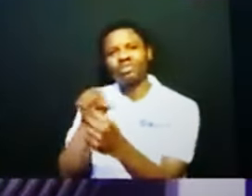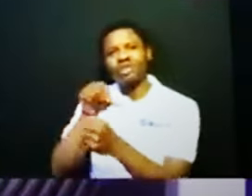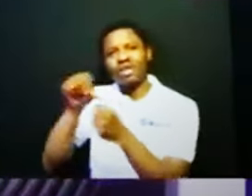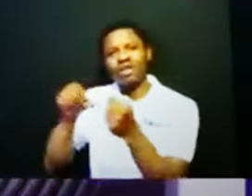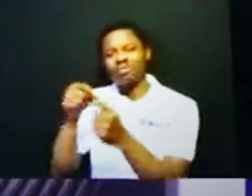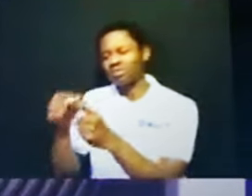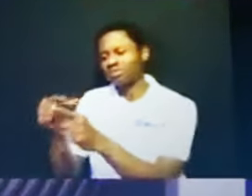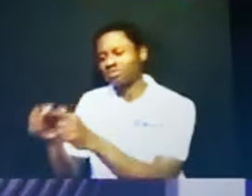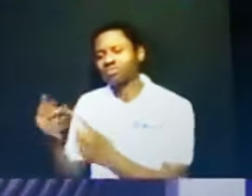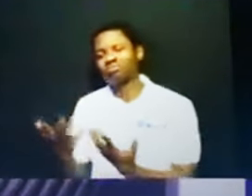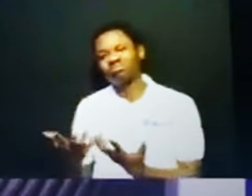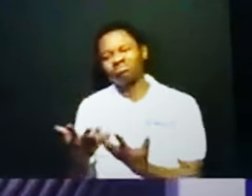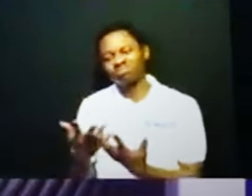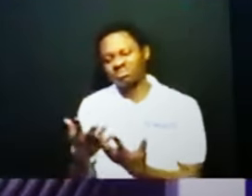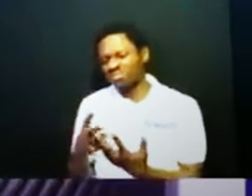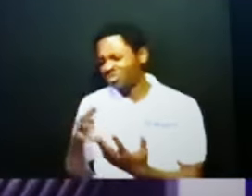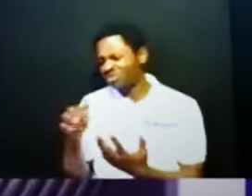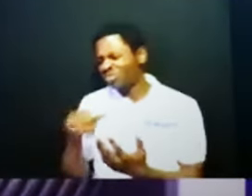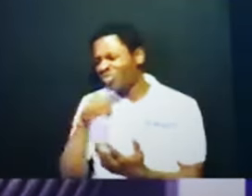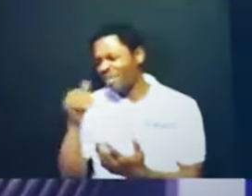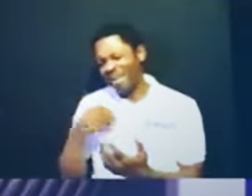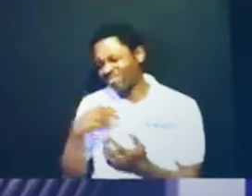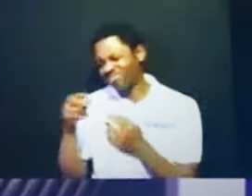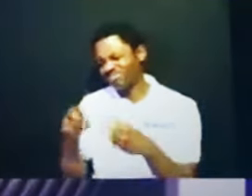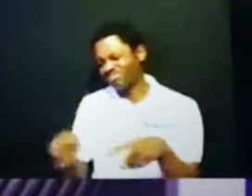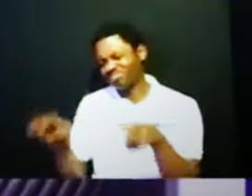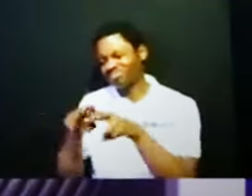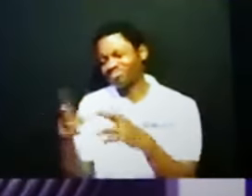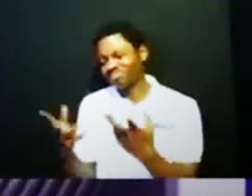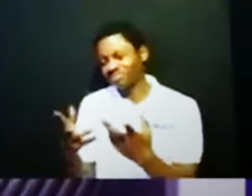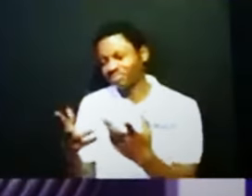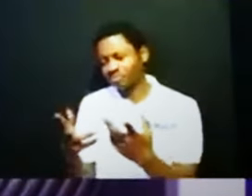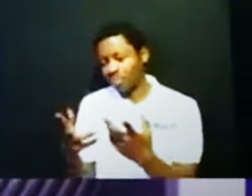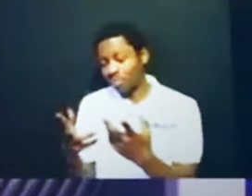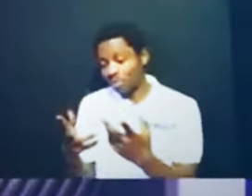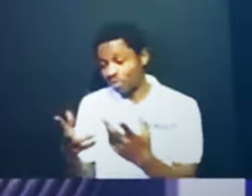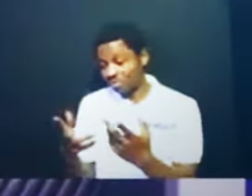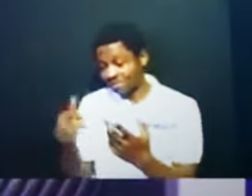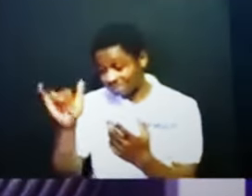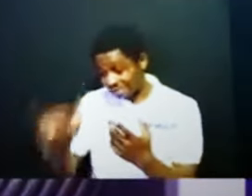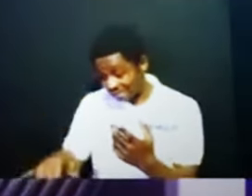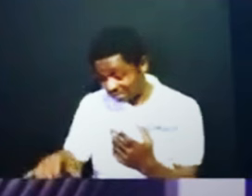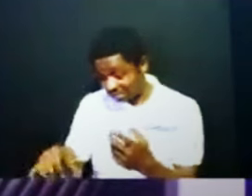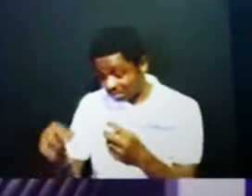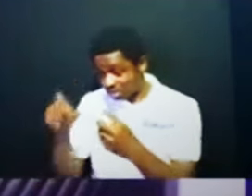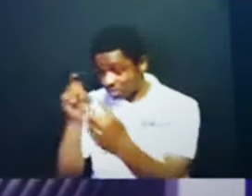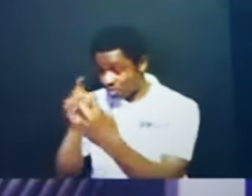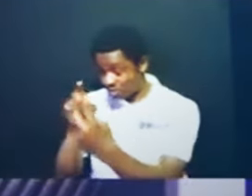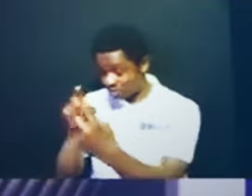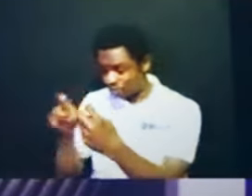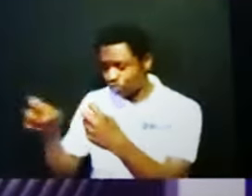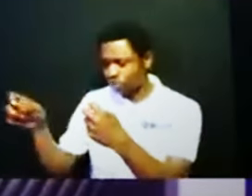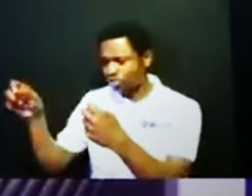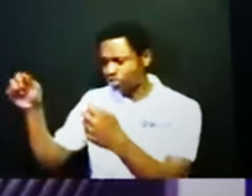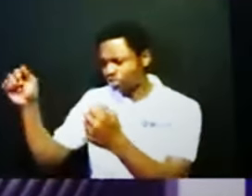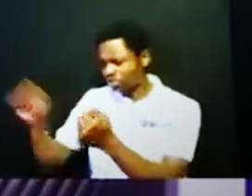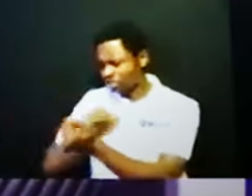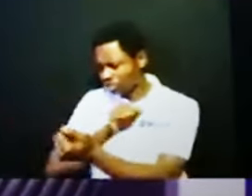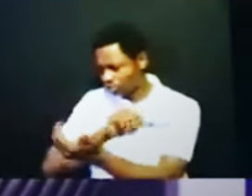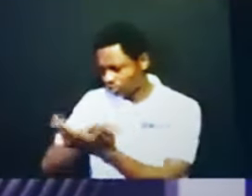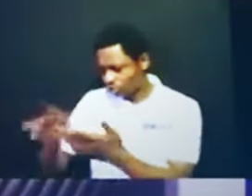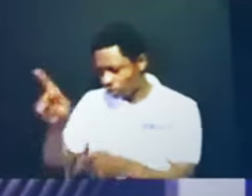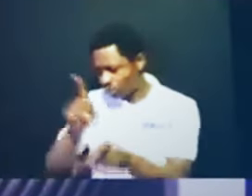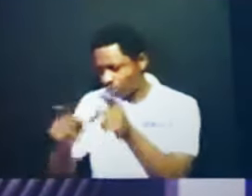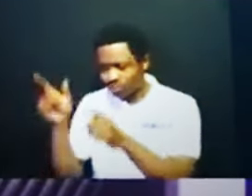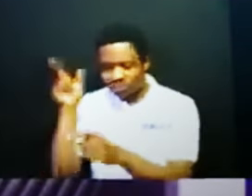It is of no value and only ruins those who listen. So that is church where people quarrel over